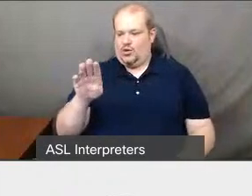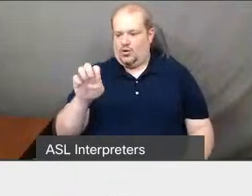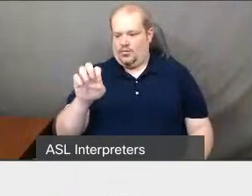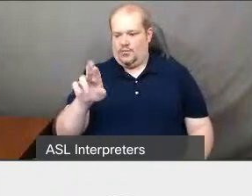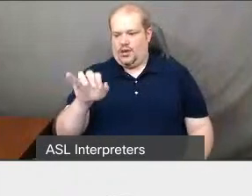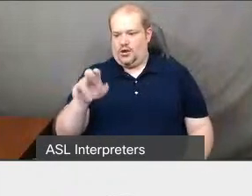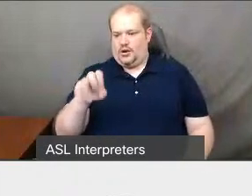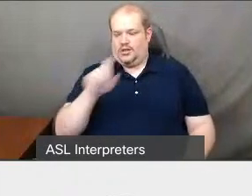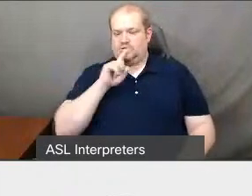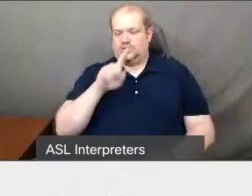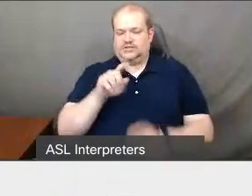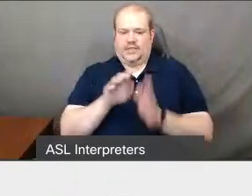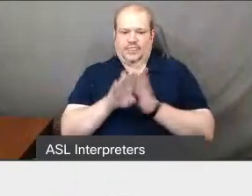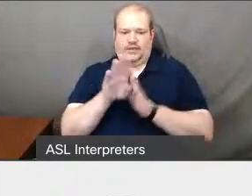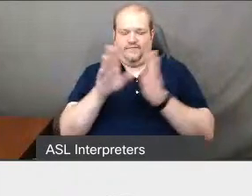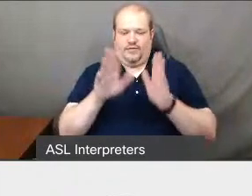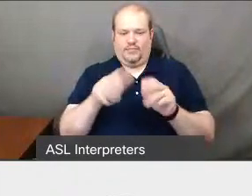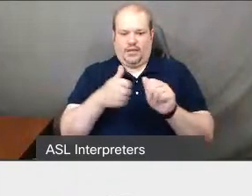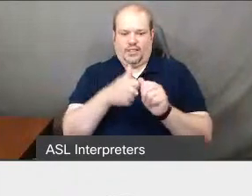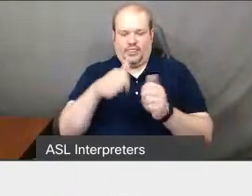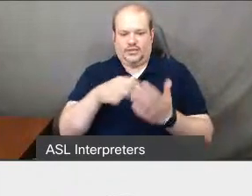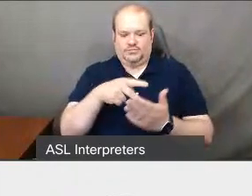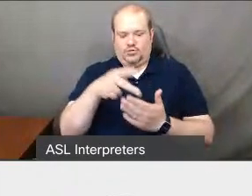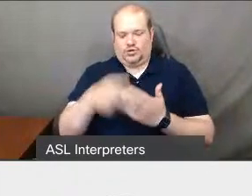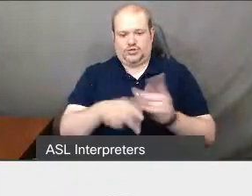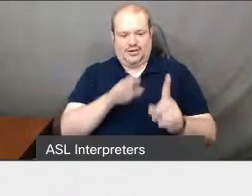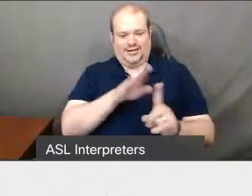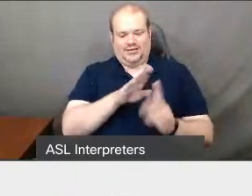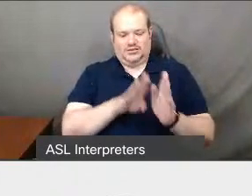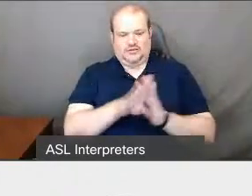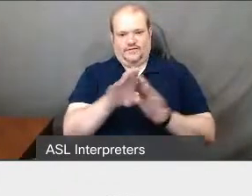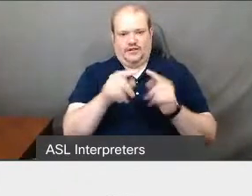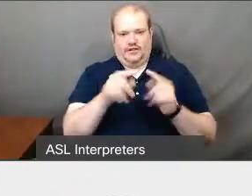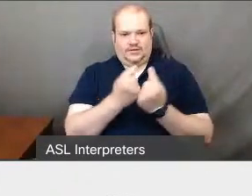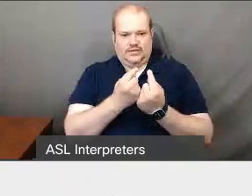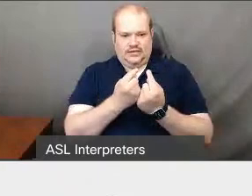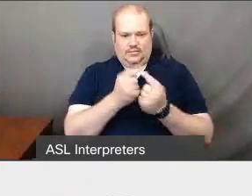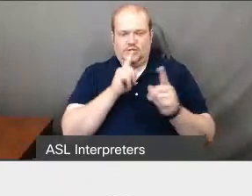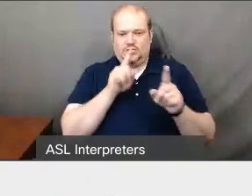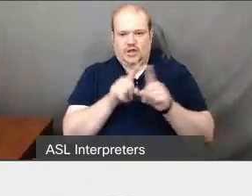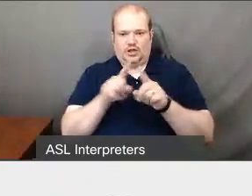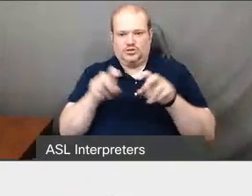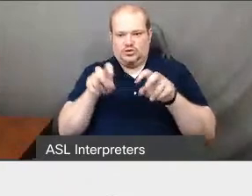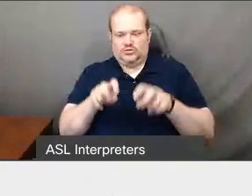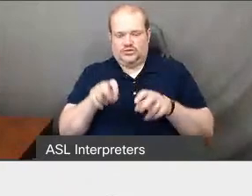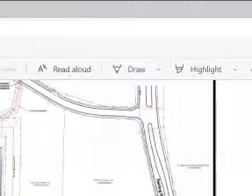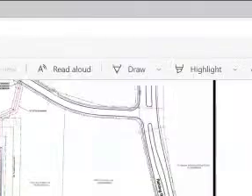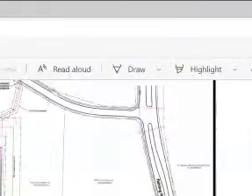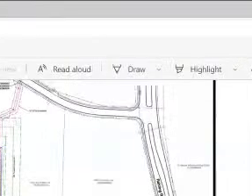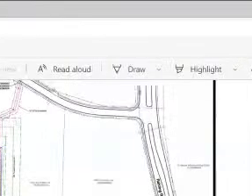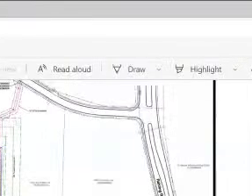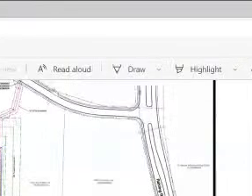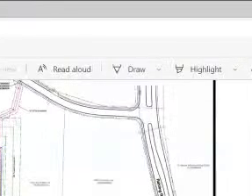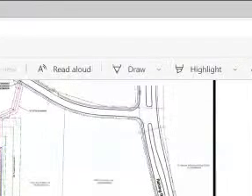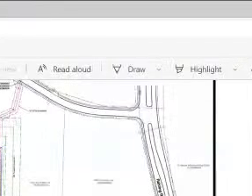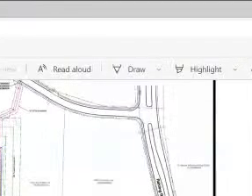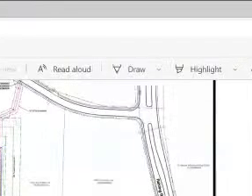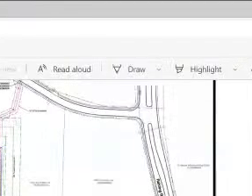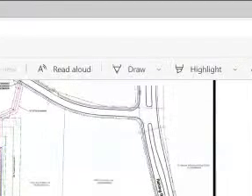the behind this project, and his development team is with him. He's also seated in the office. We're excited about this